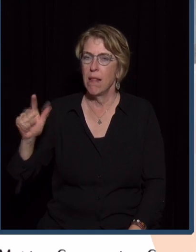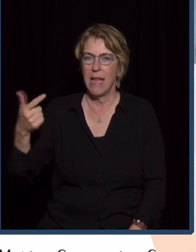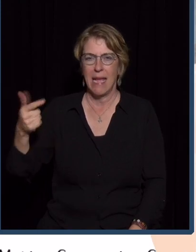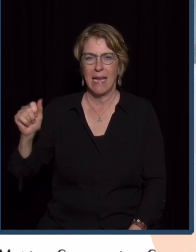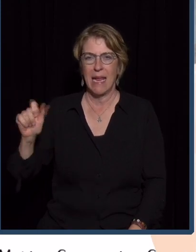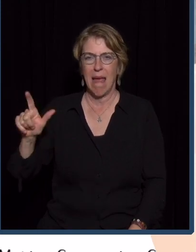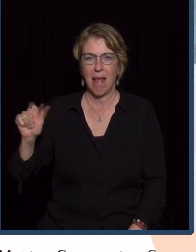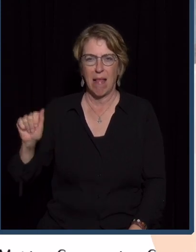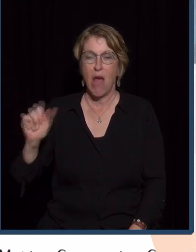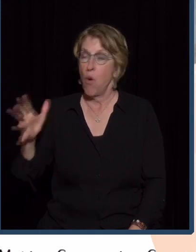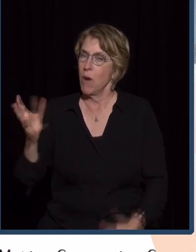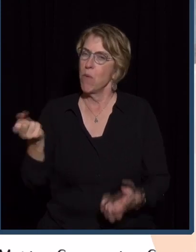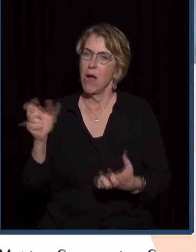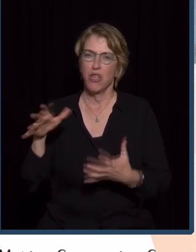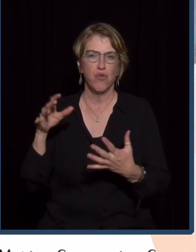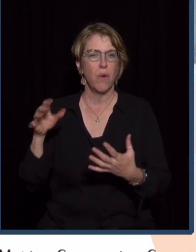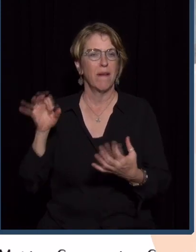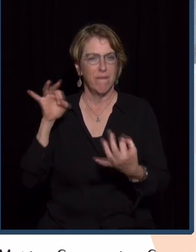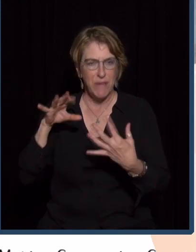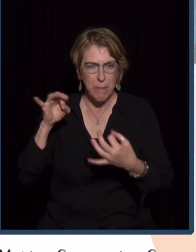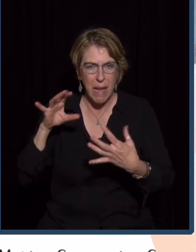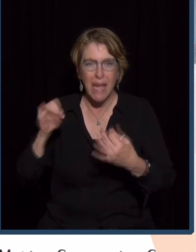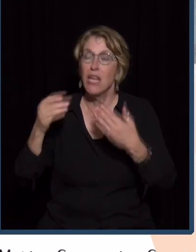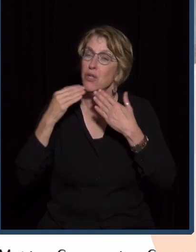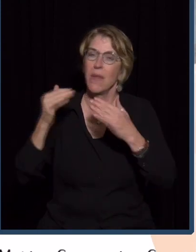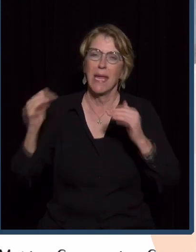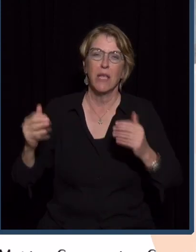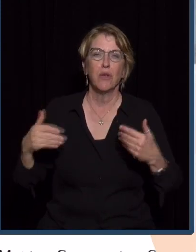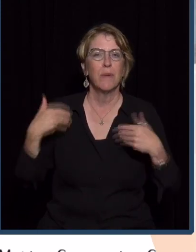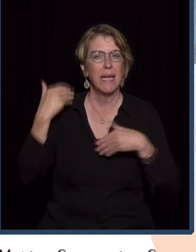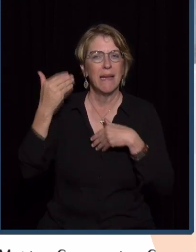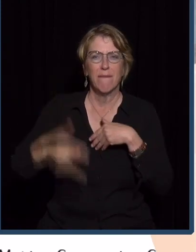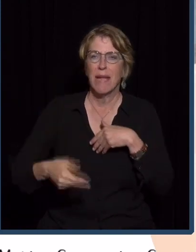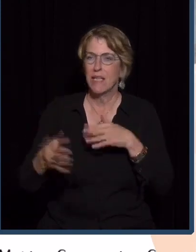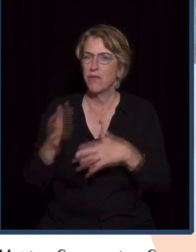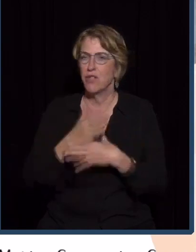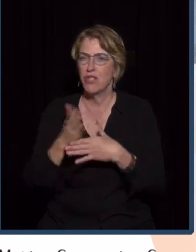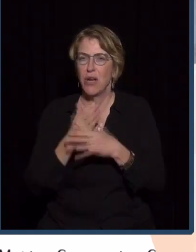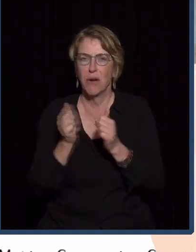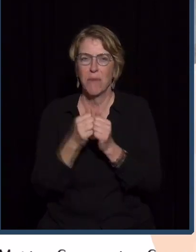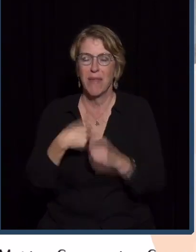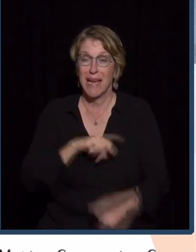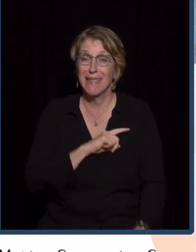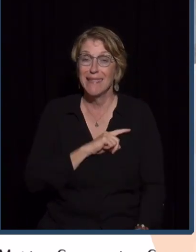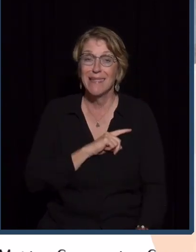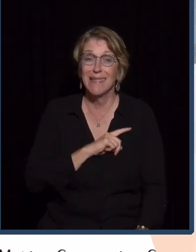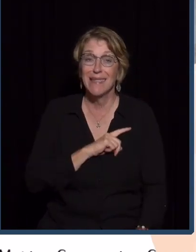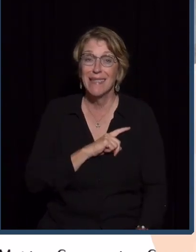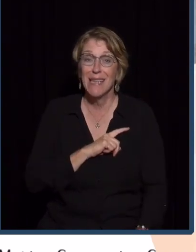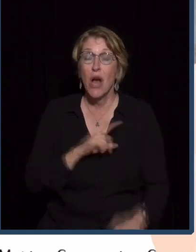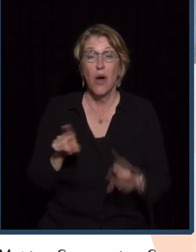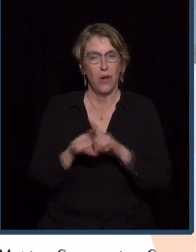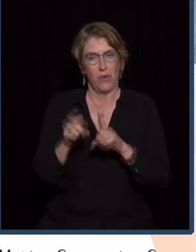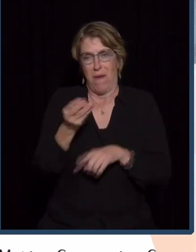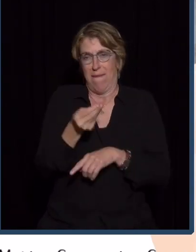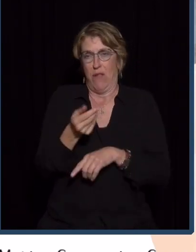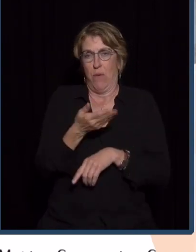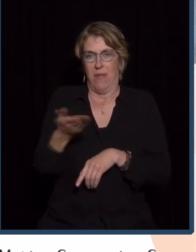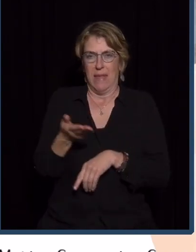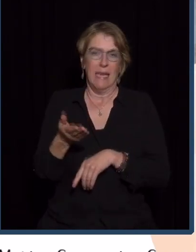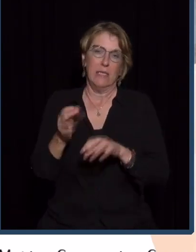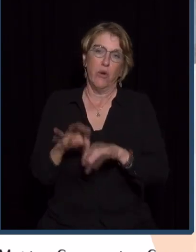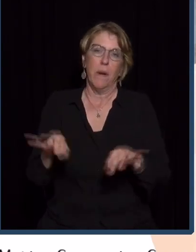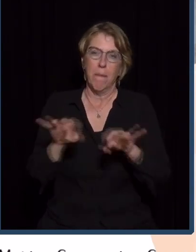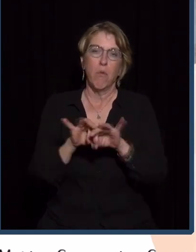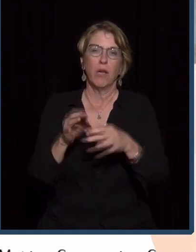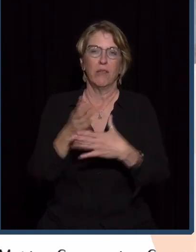together tonight. So thank you in advance for sharing those with us. And now just a few housekeeping items before we get